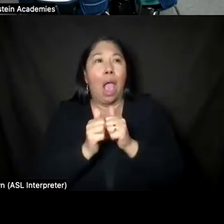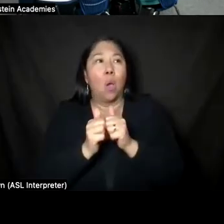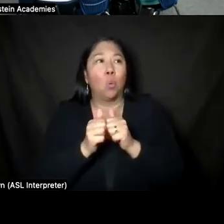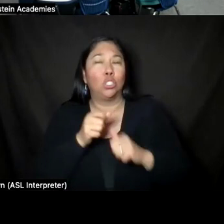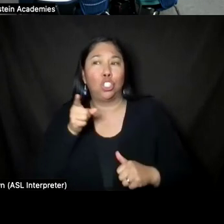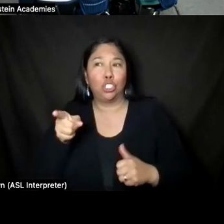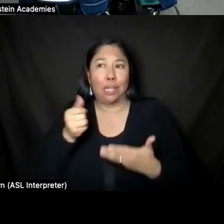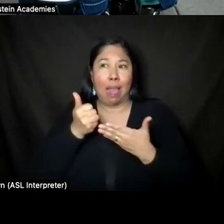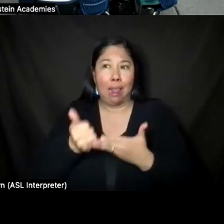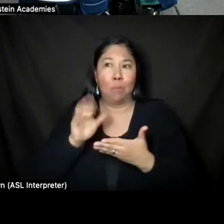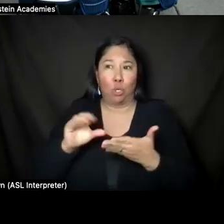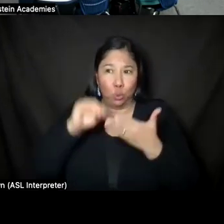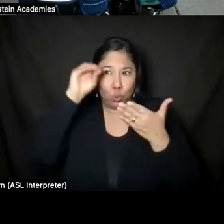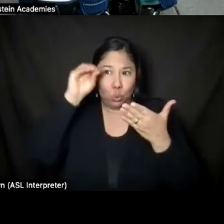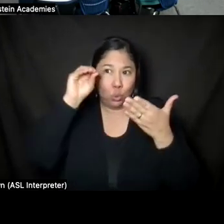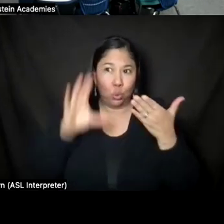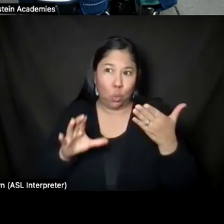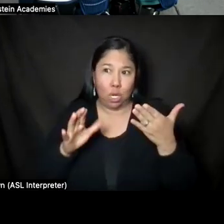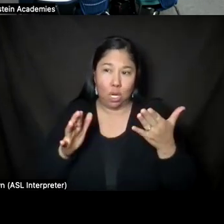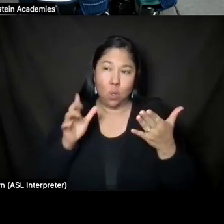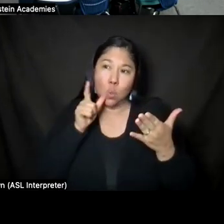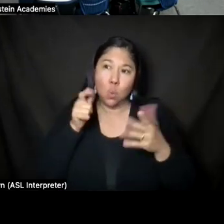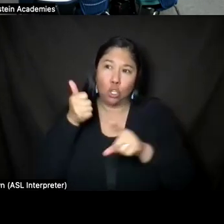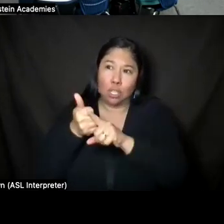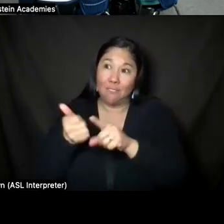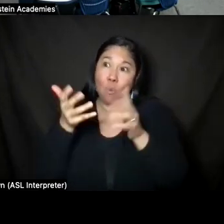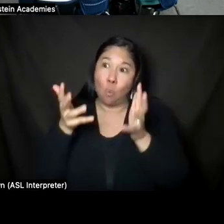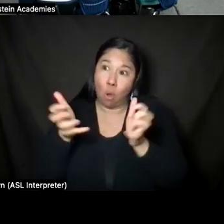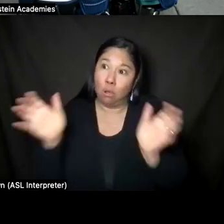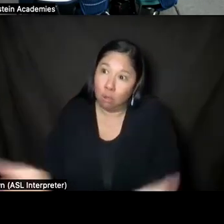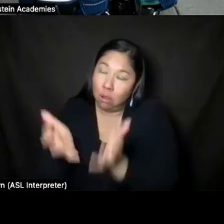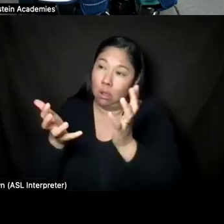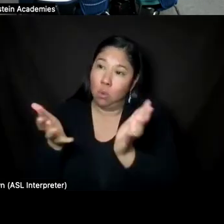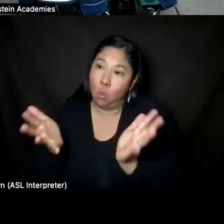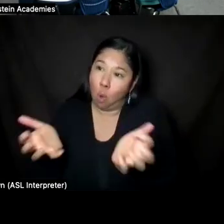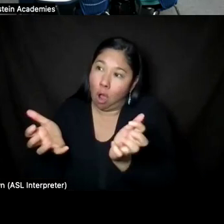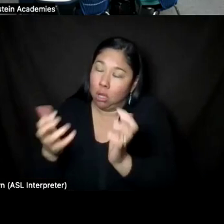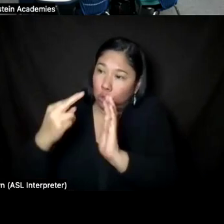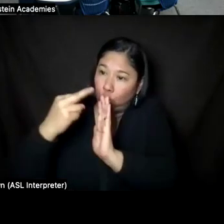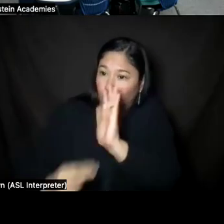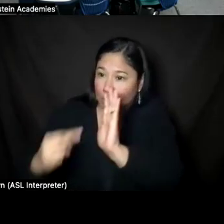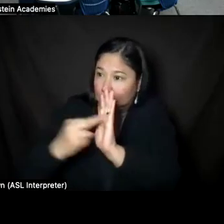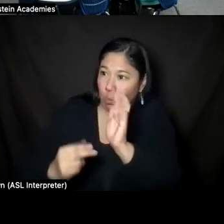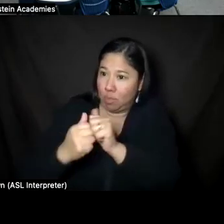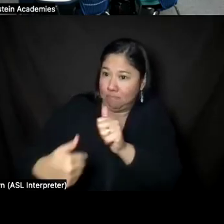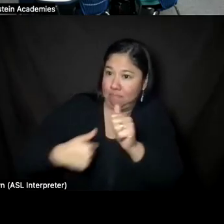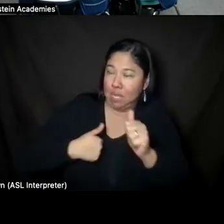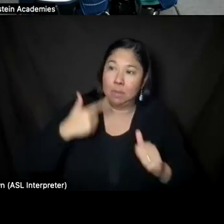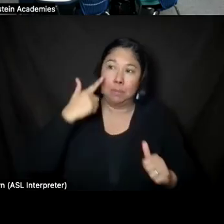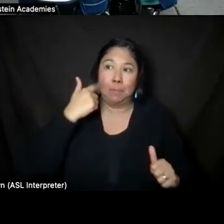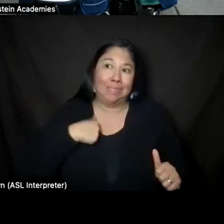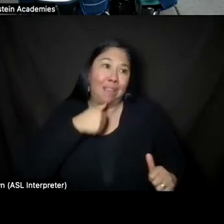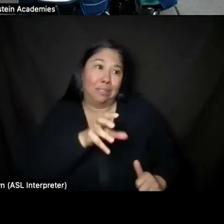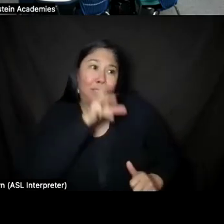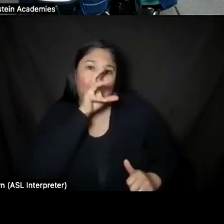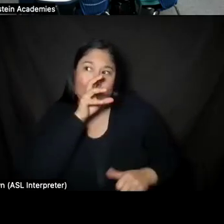her student want to read? You know, with her, she doesn't speak a lot of